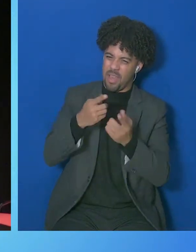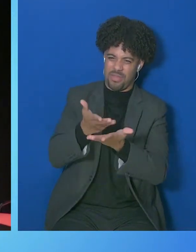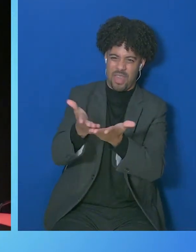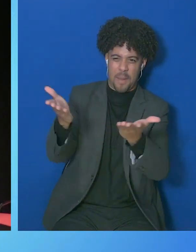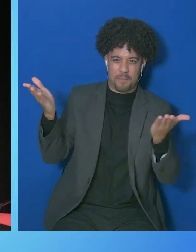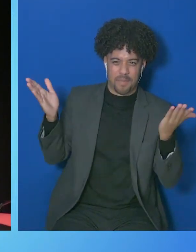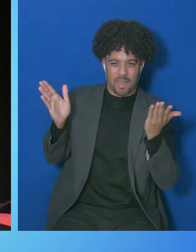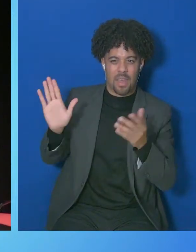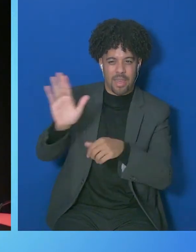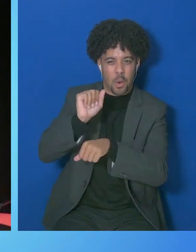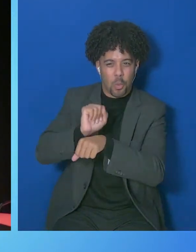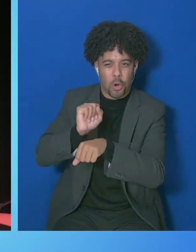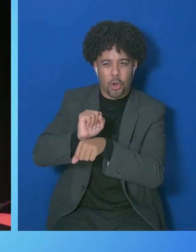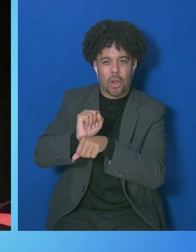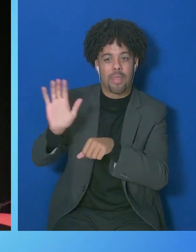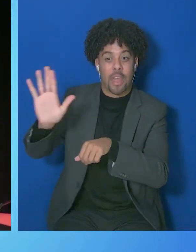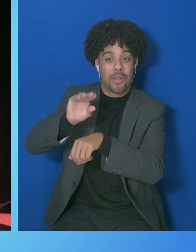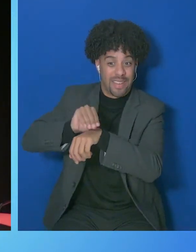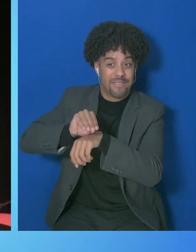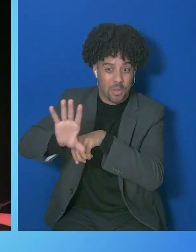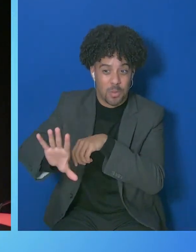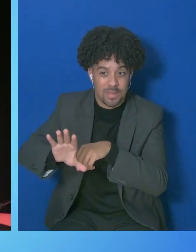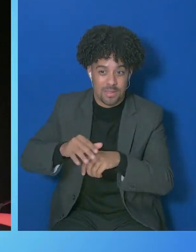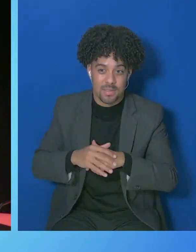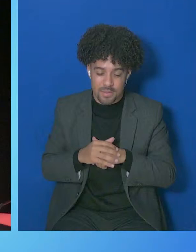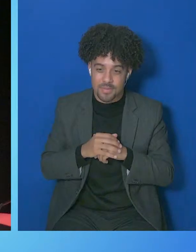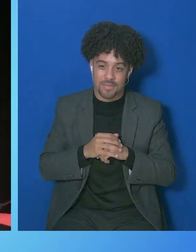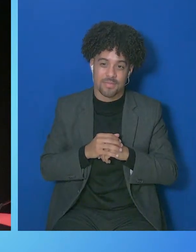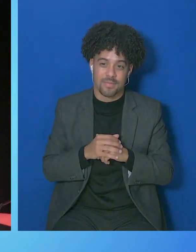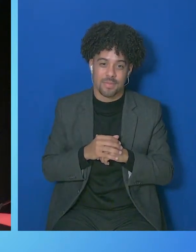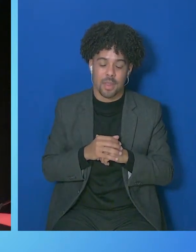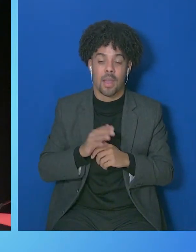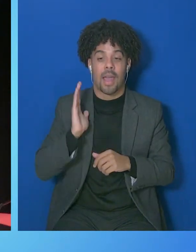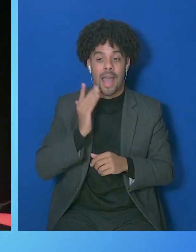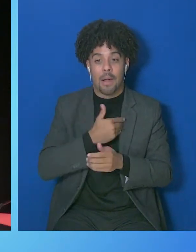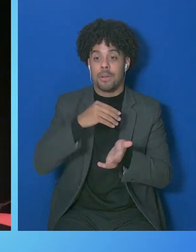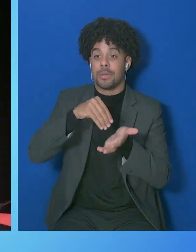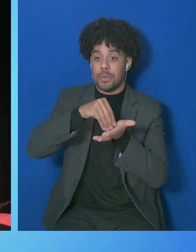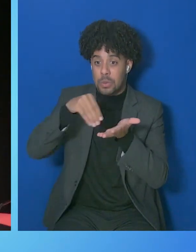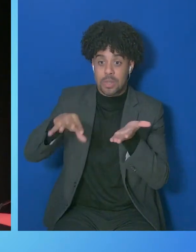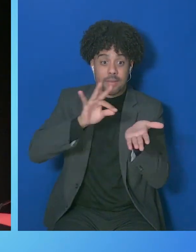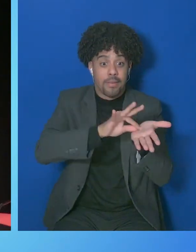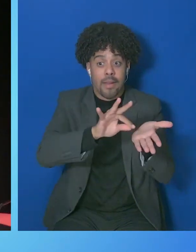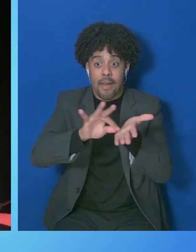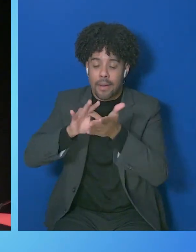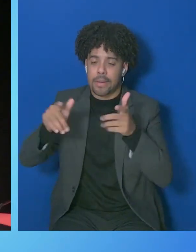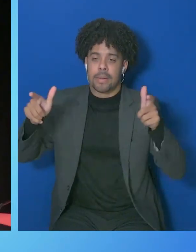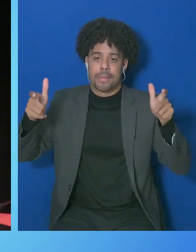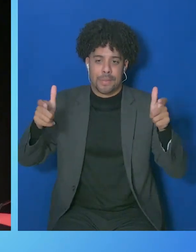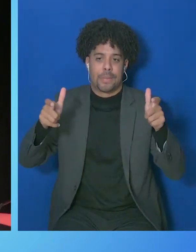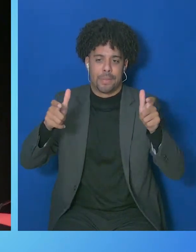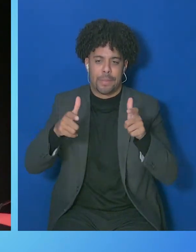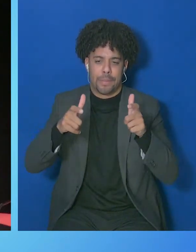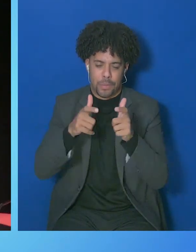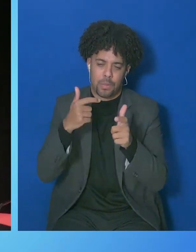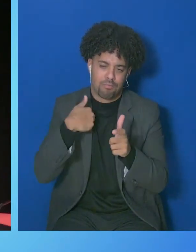Although our student numbers might be getting smaller, the impact on the students we serve is not.